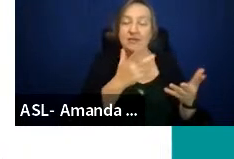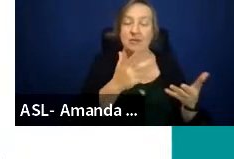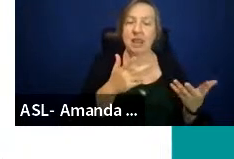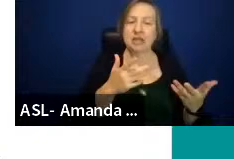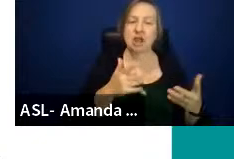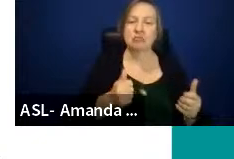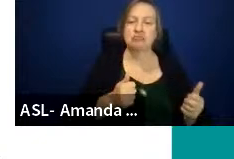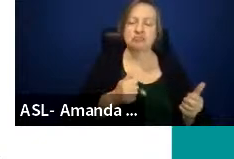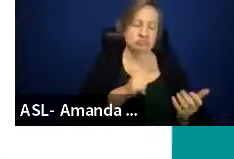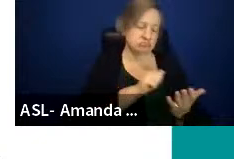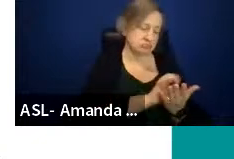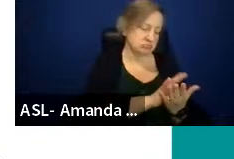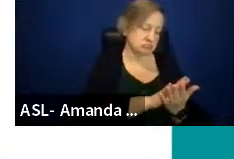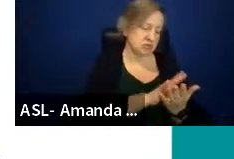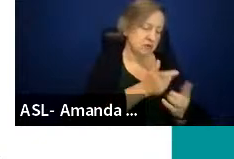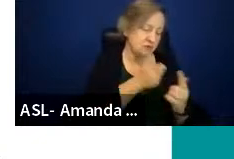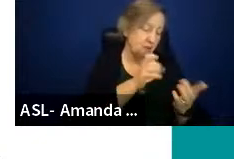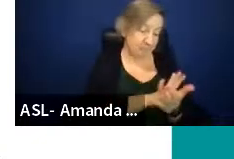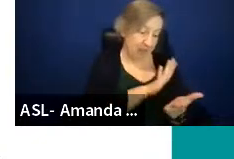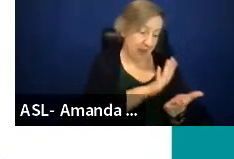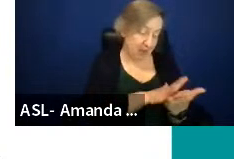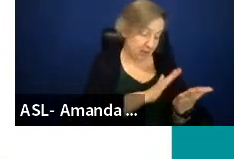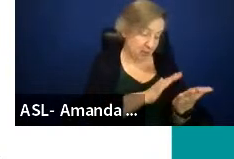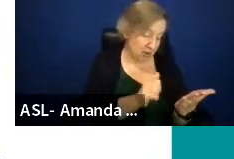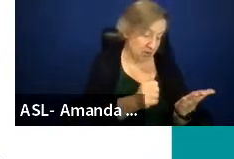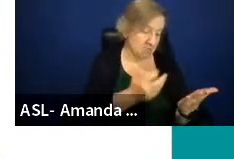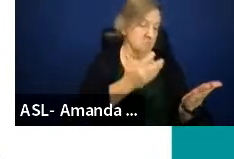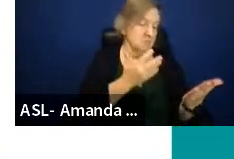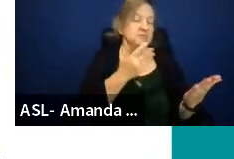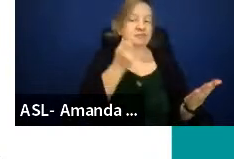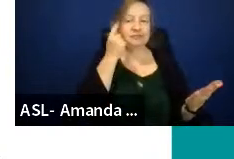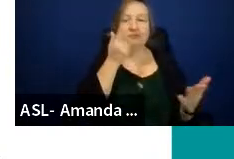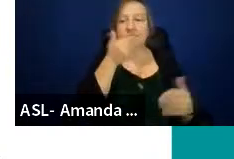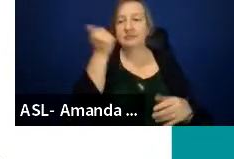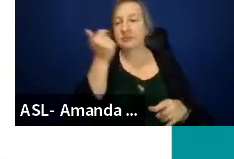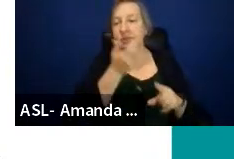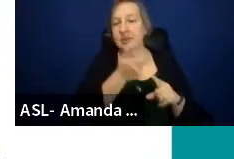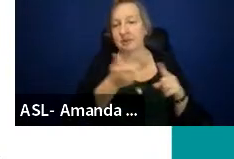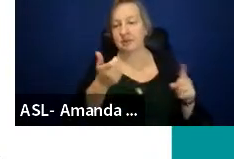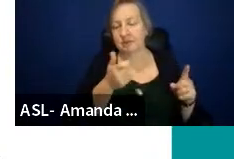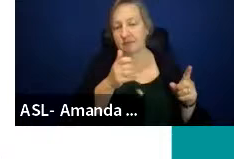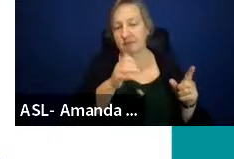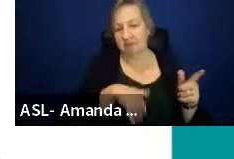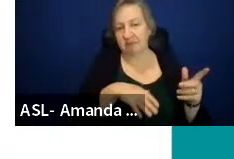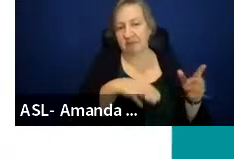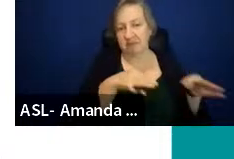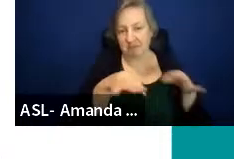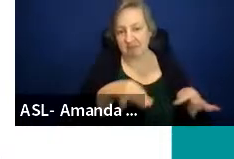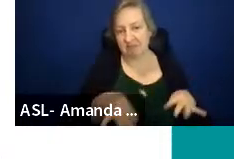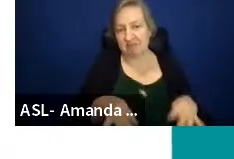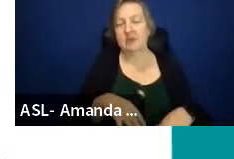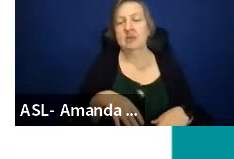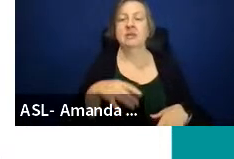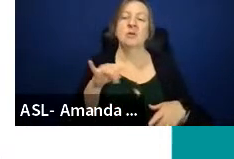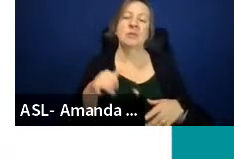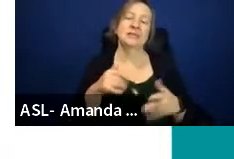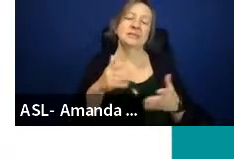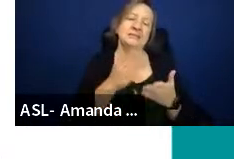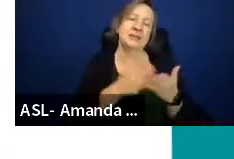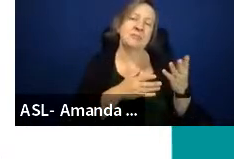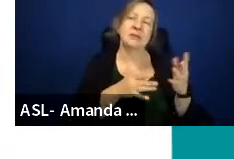fact sheet and off the webpage. So these are some of our objectives to keep us grounded in the work.